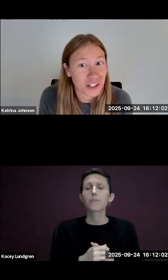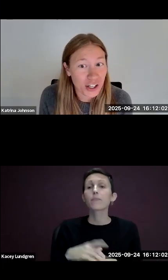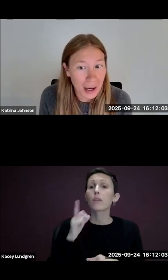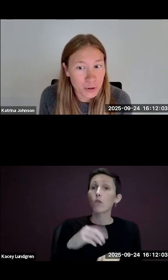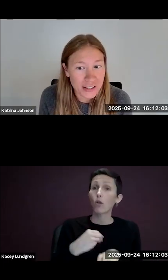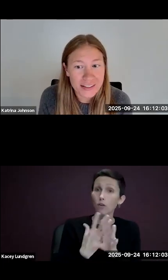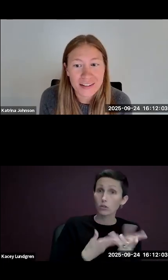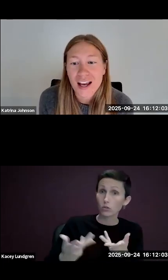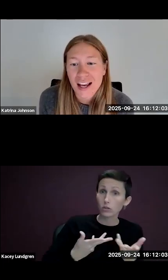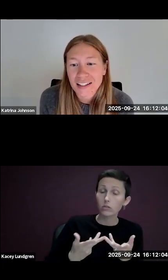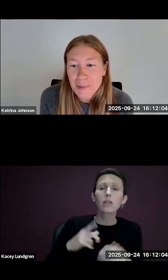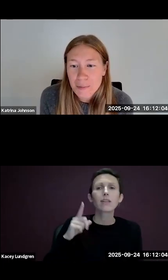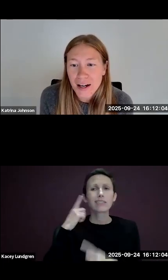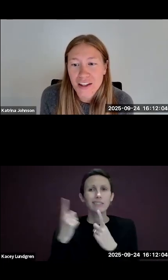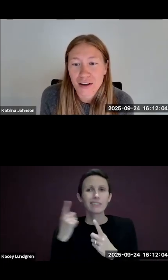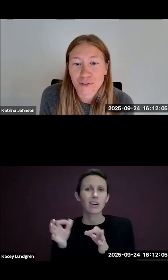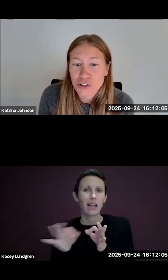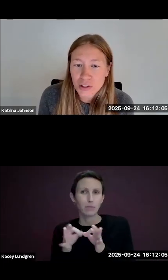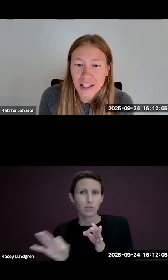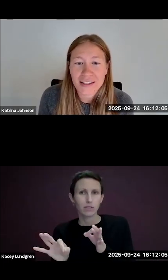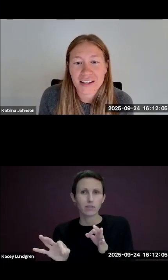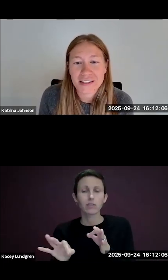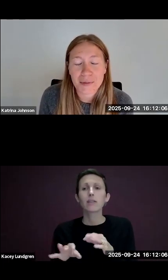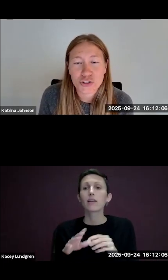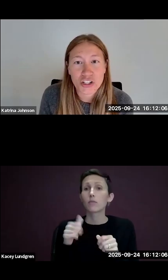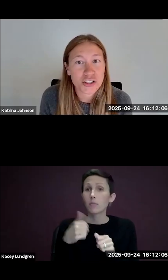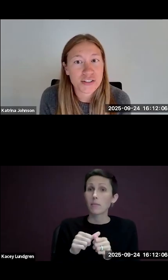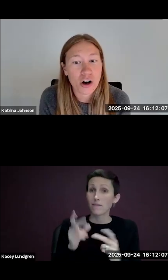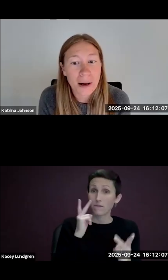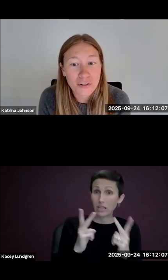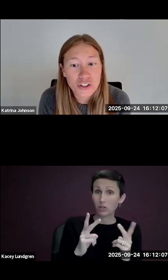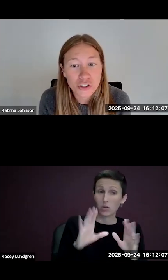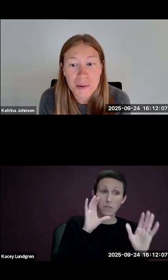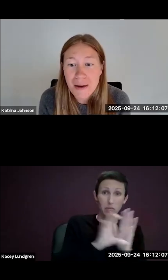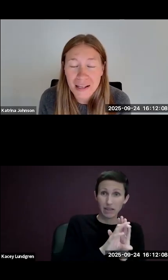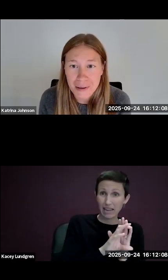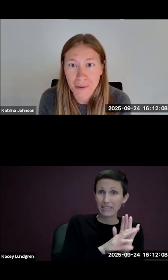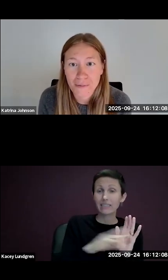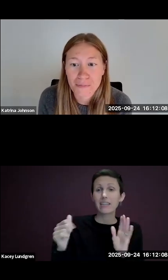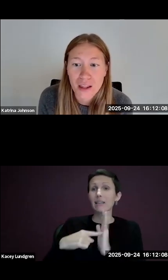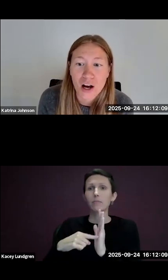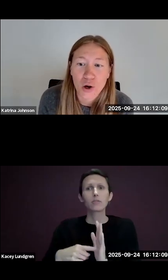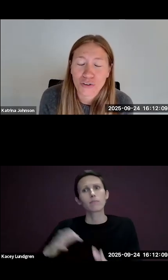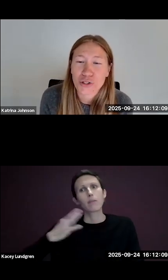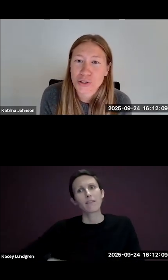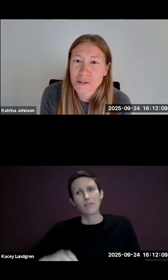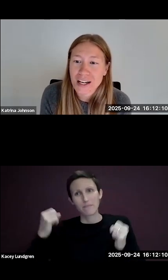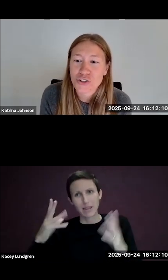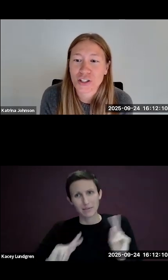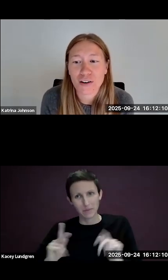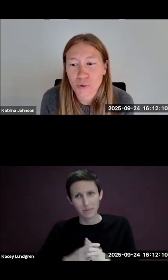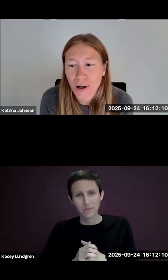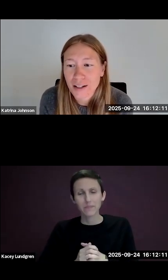interactions, consider captions, and keep in mind that visual aids and demonstrations are beneficial to many people. However, you